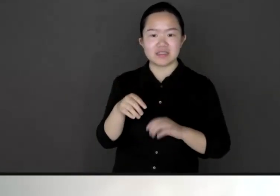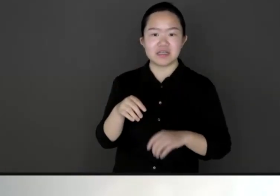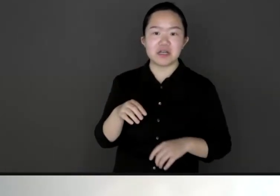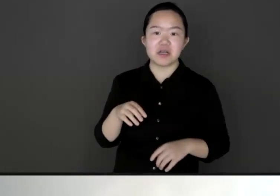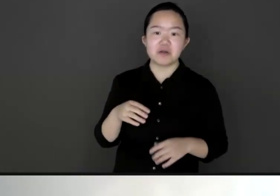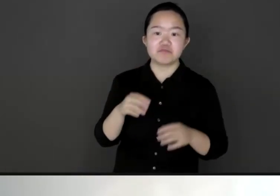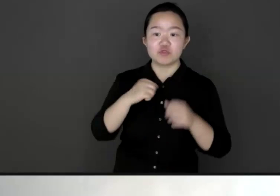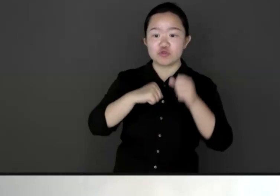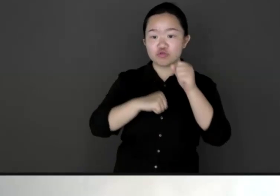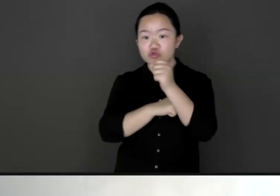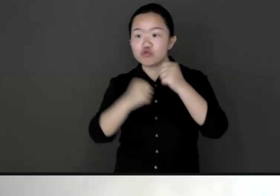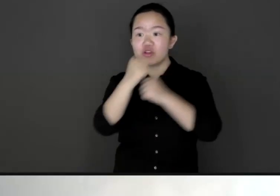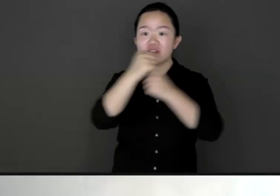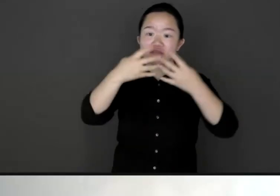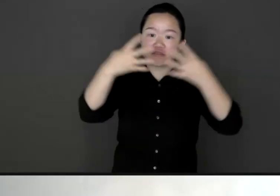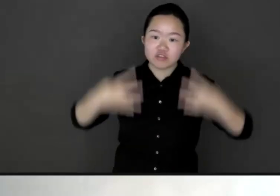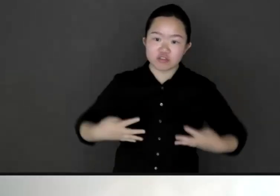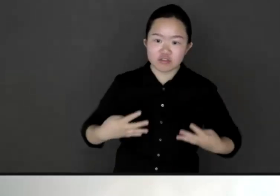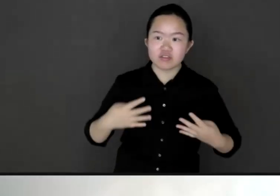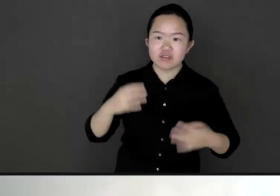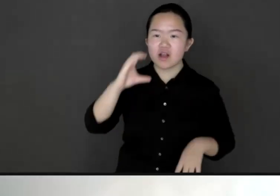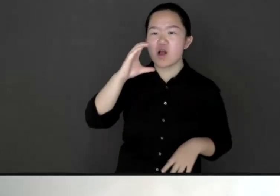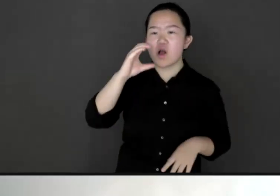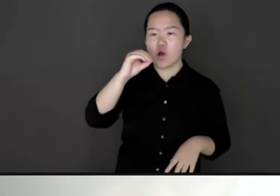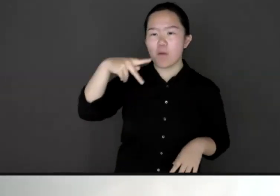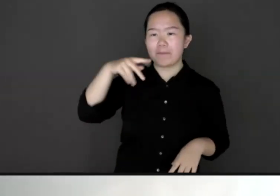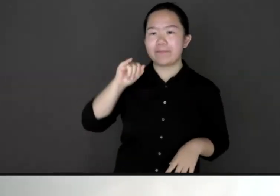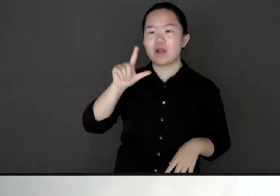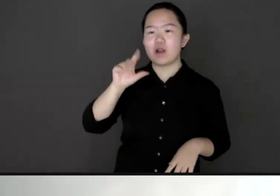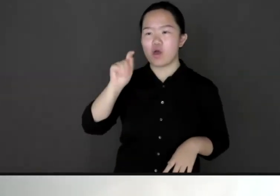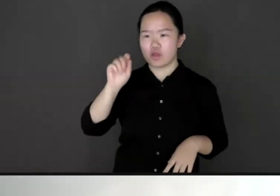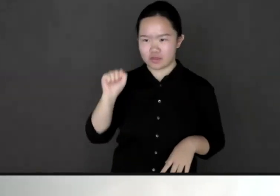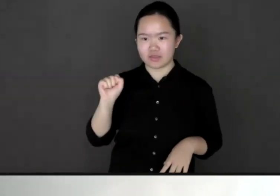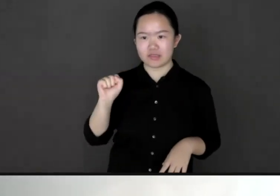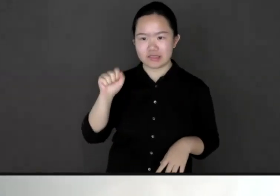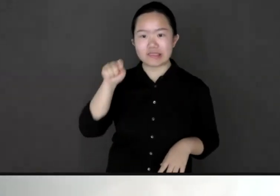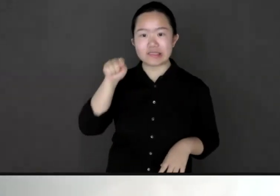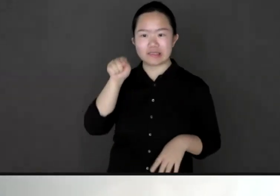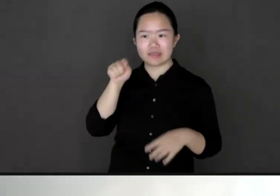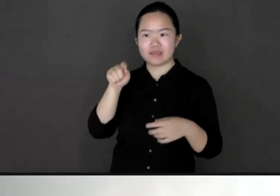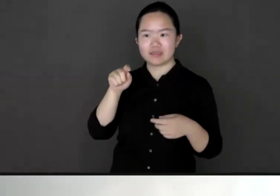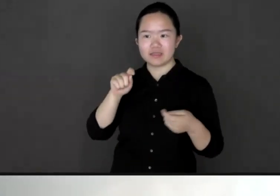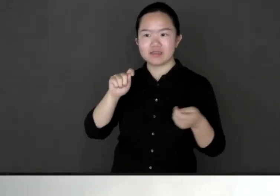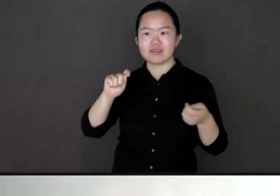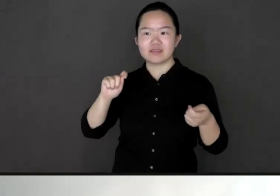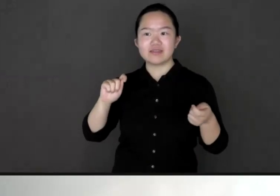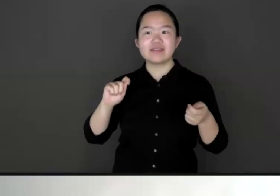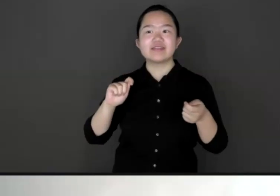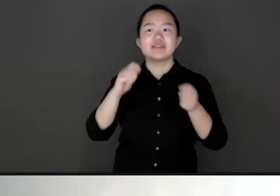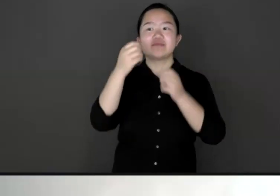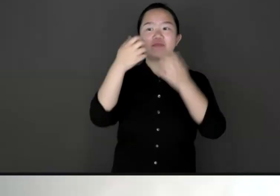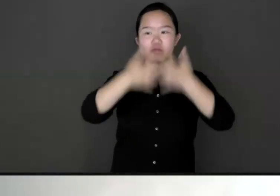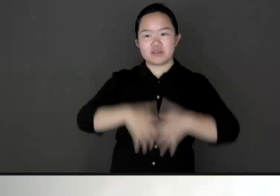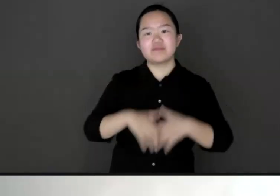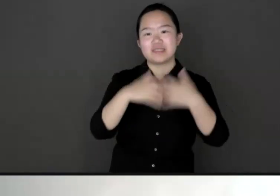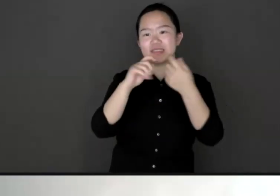business flows of document creation driving more accessible documentation because of the use of automation. And I think that's a